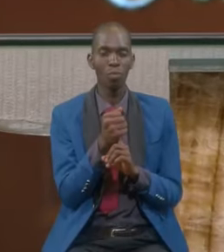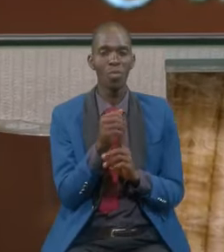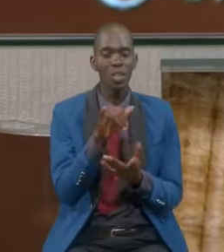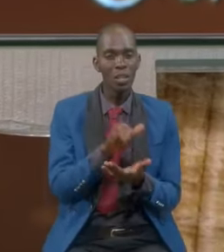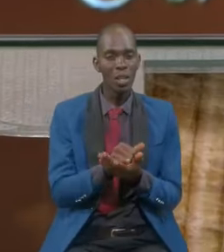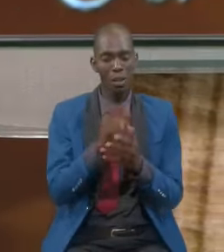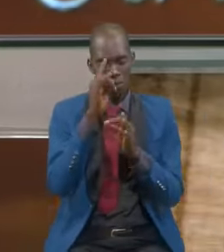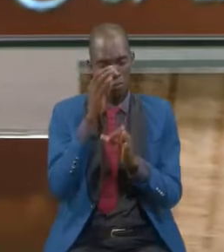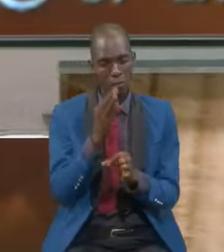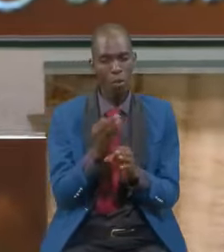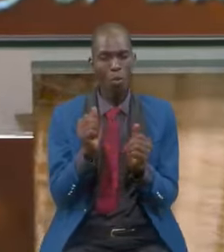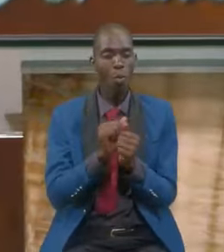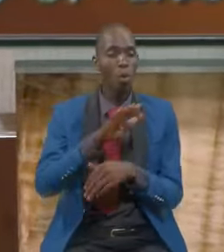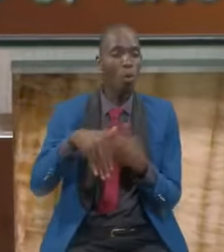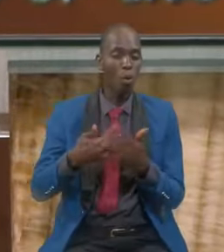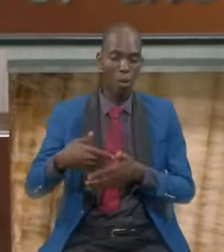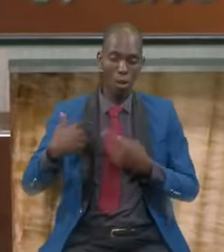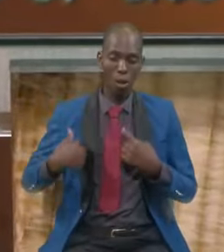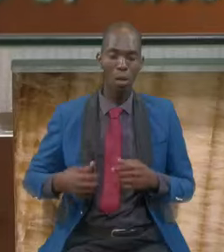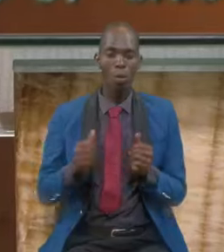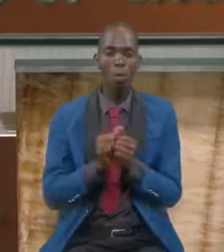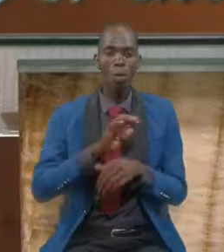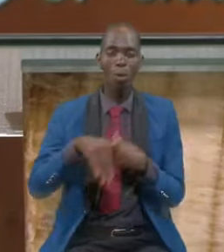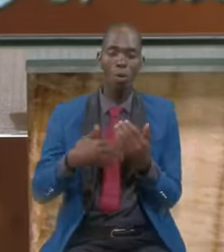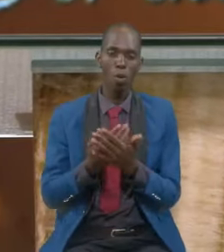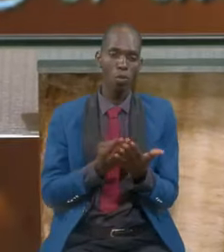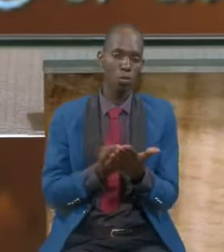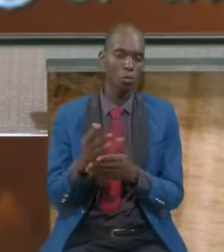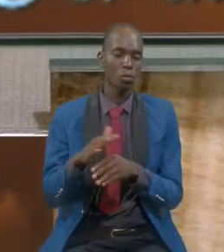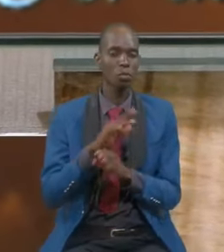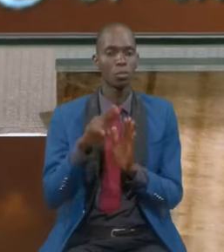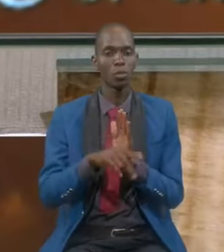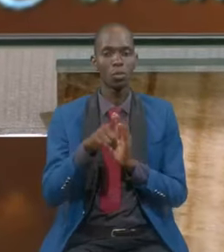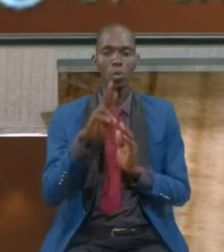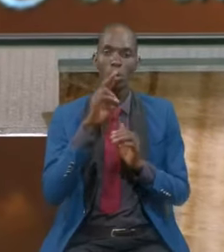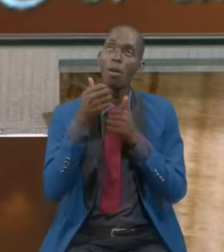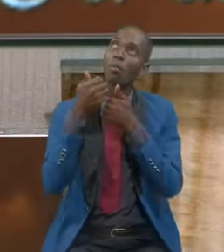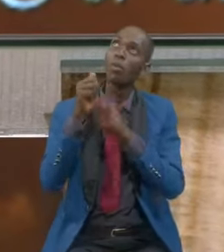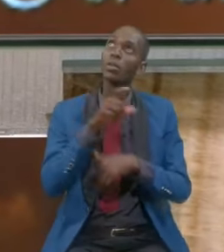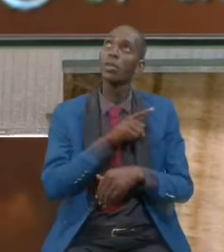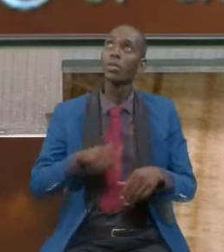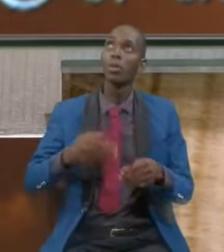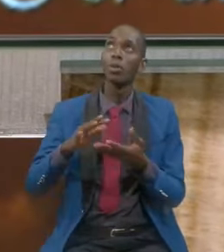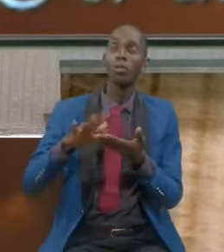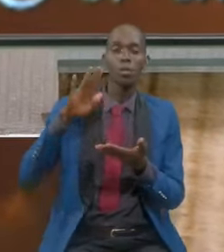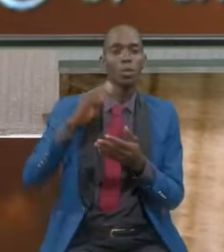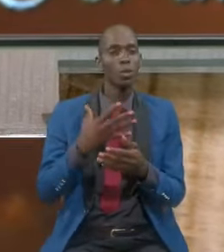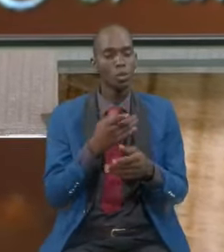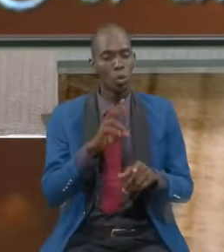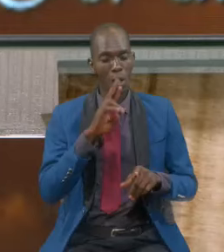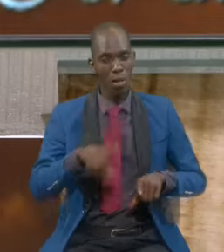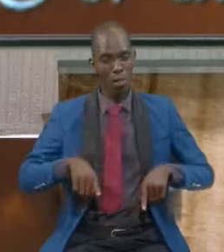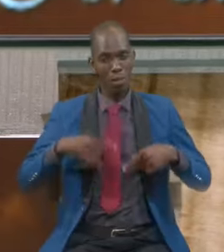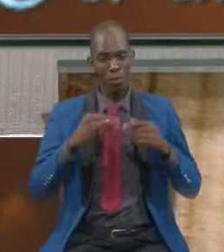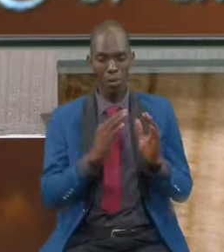your heart and with all sincerity. You're following the Lord of glory. You're living according to the standard of